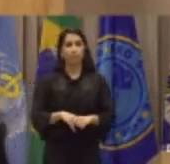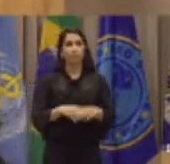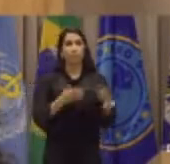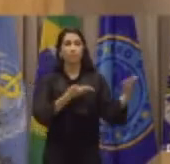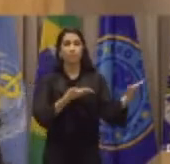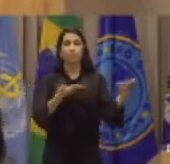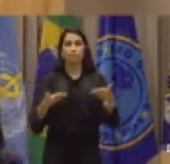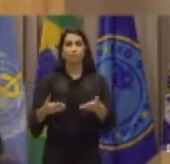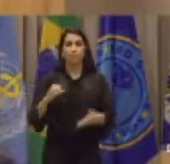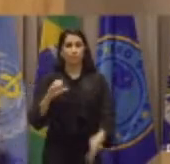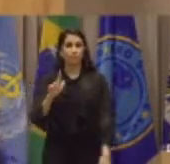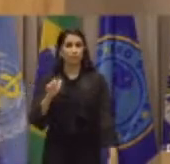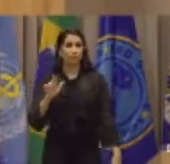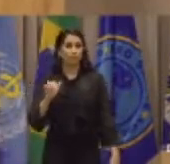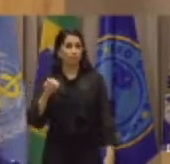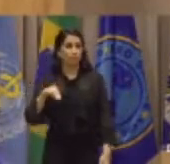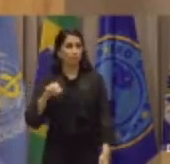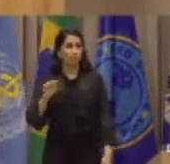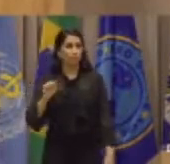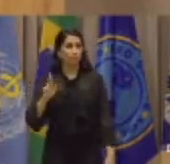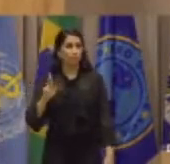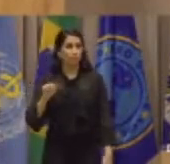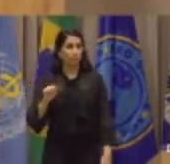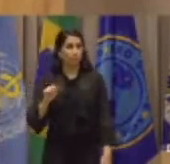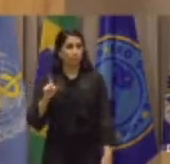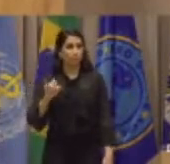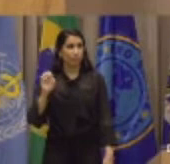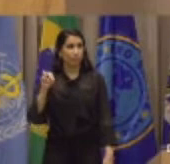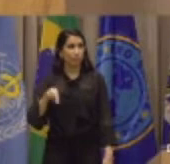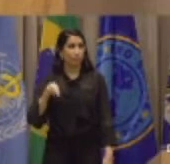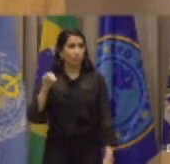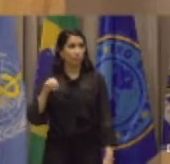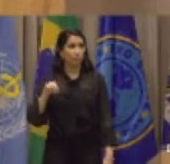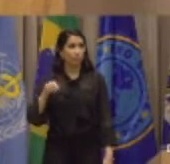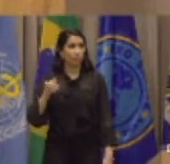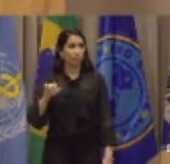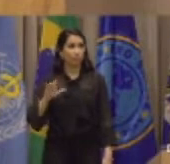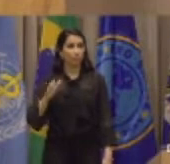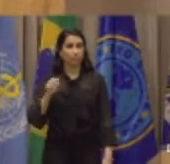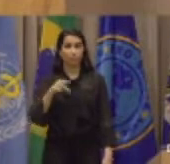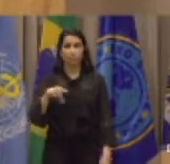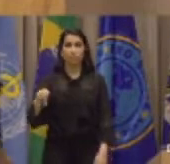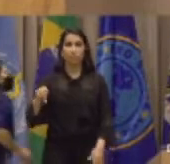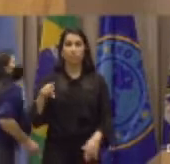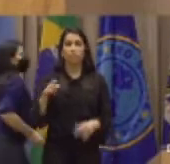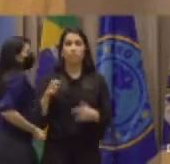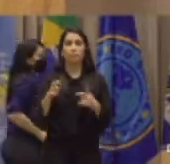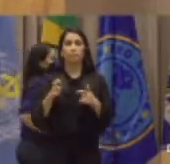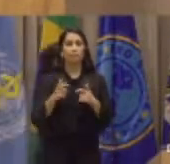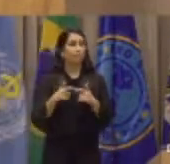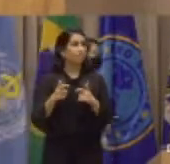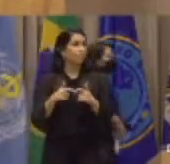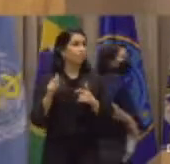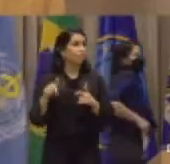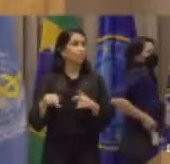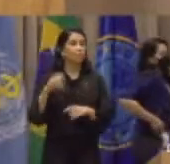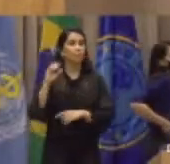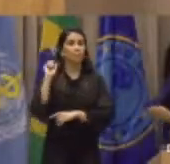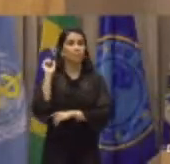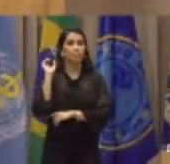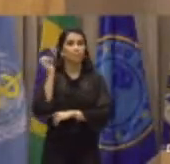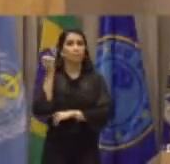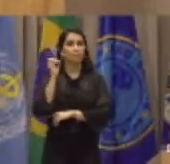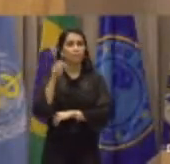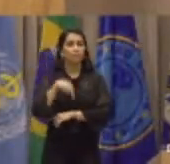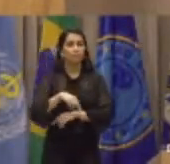Florianópolis. Cleonara Schilling Mendonça. She is the Professor of Medicine in